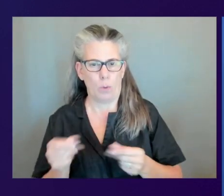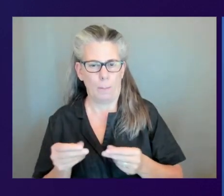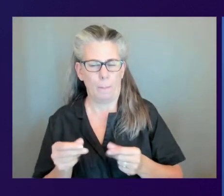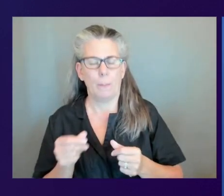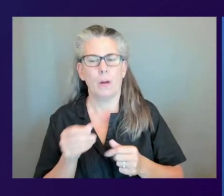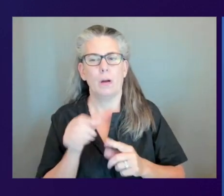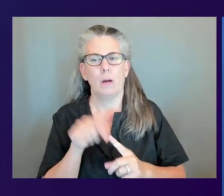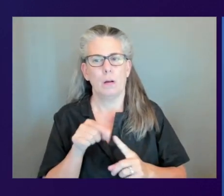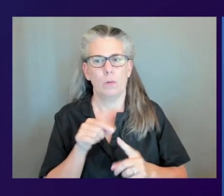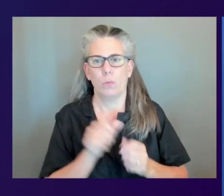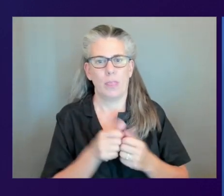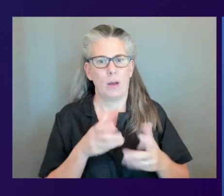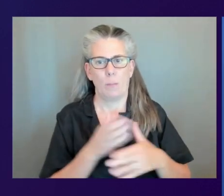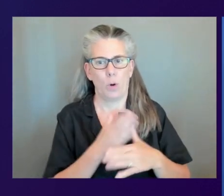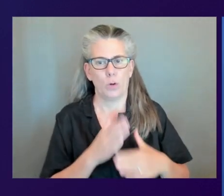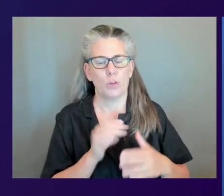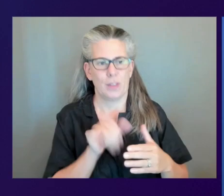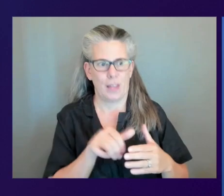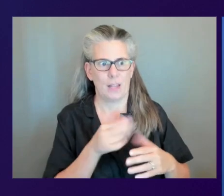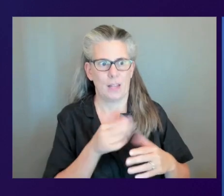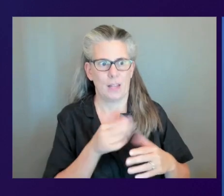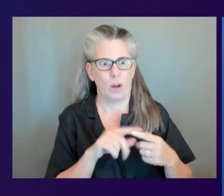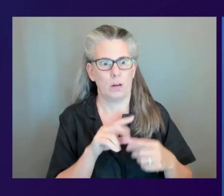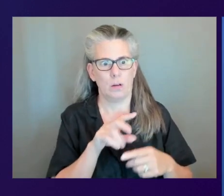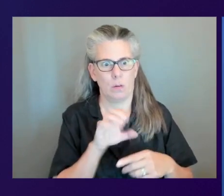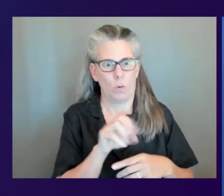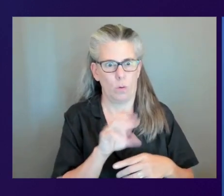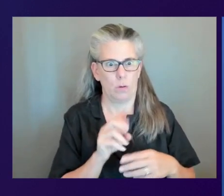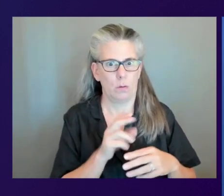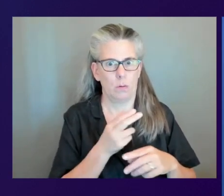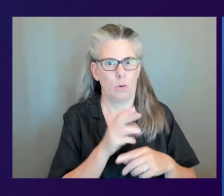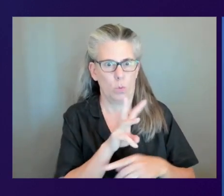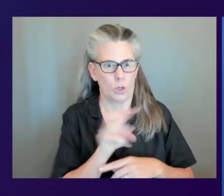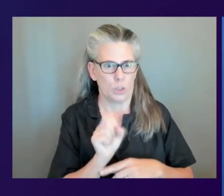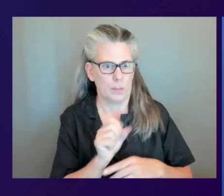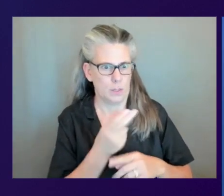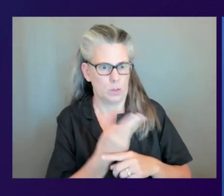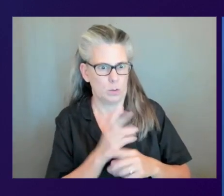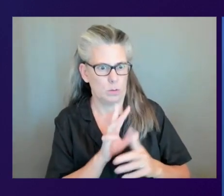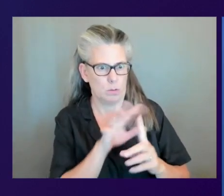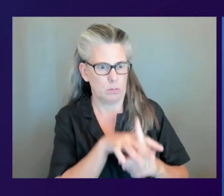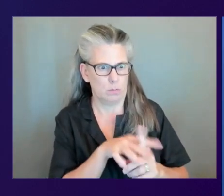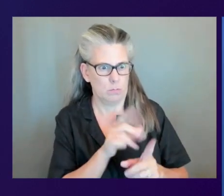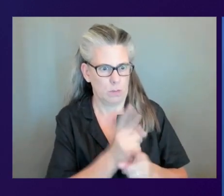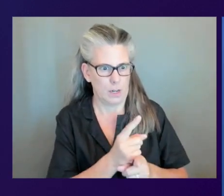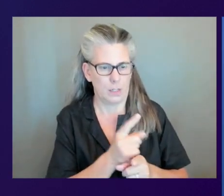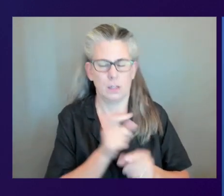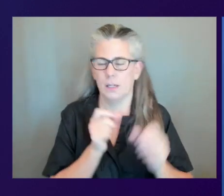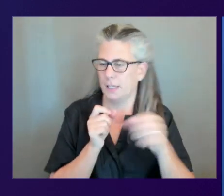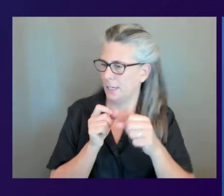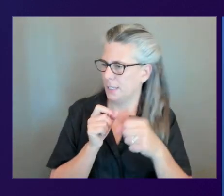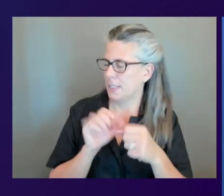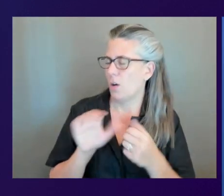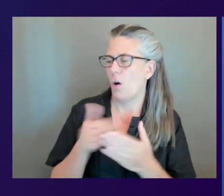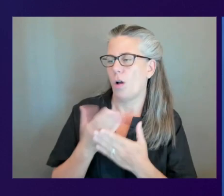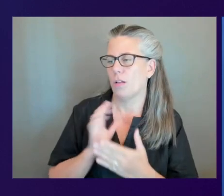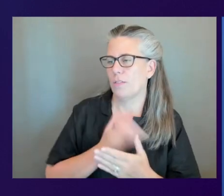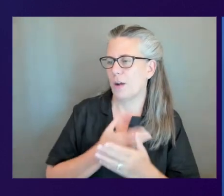those APIs. Exactly. Okay, yeah. cool. Yeah, and we're happy to help as well, as always, with all of our solutions architects